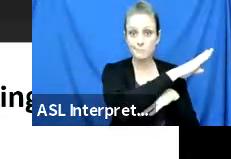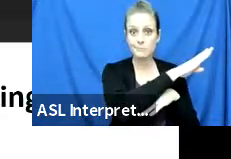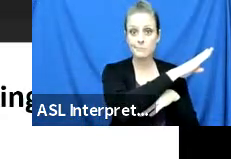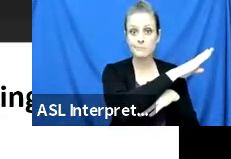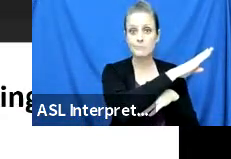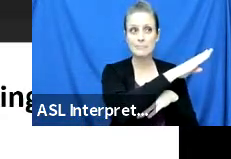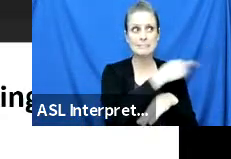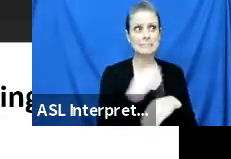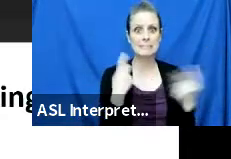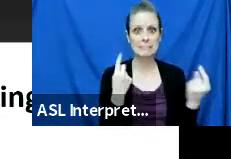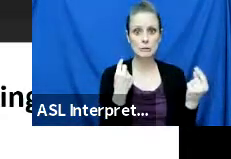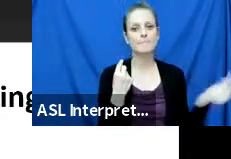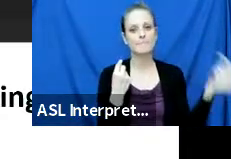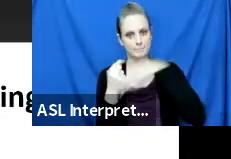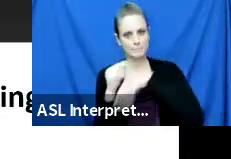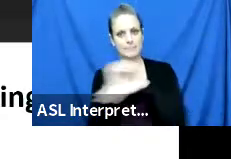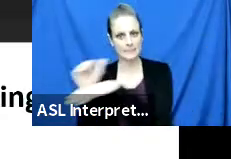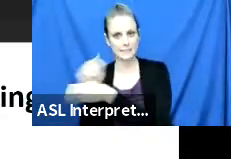those sites.